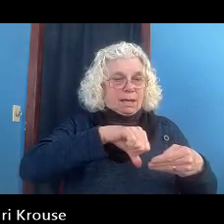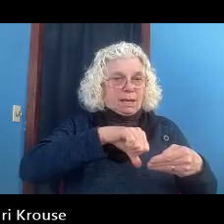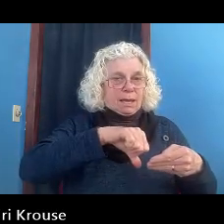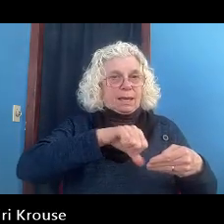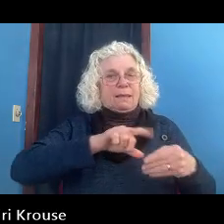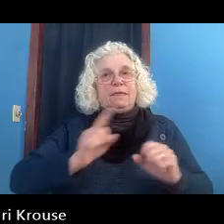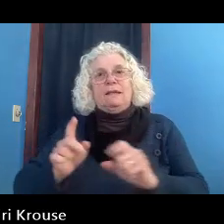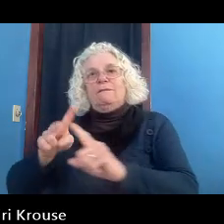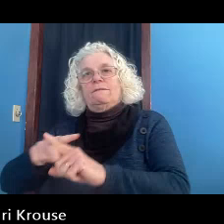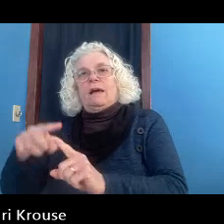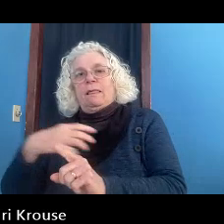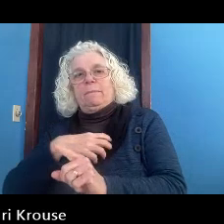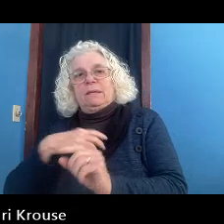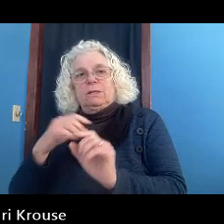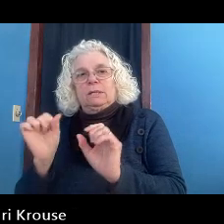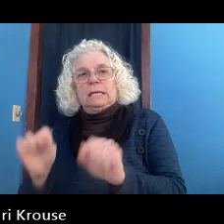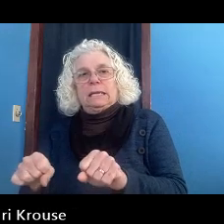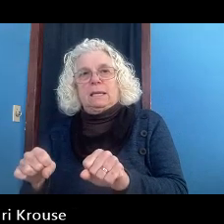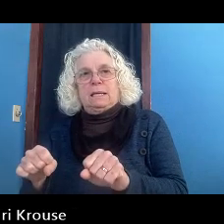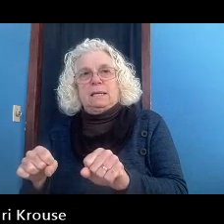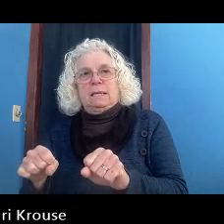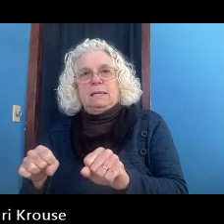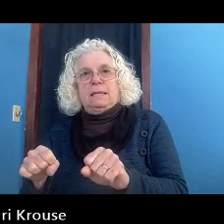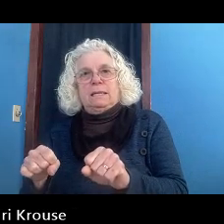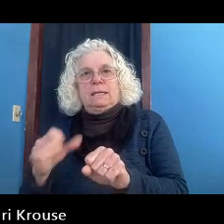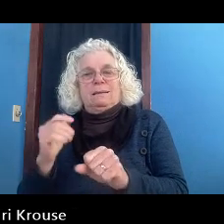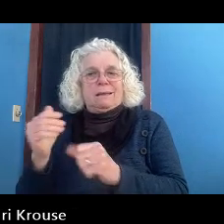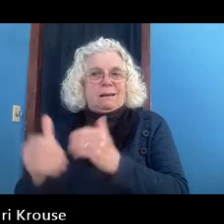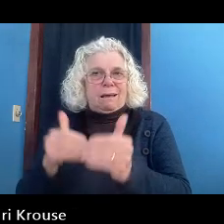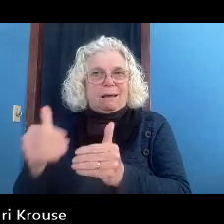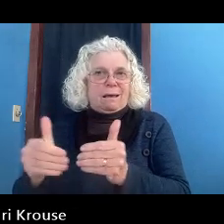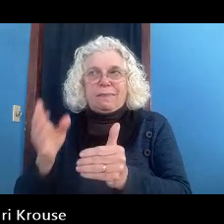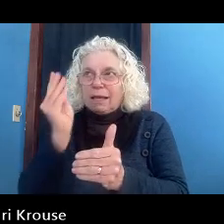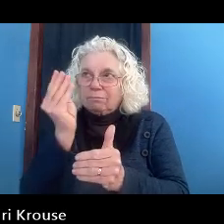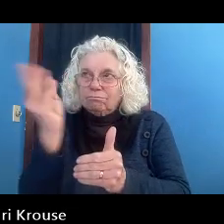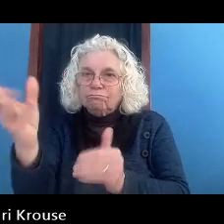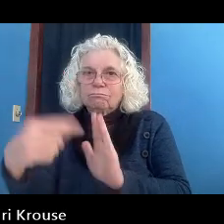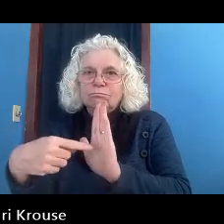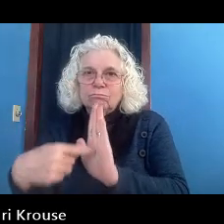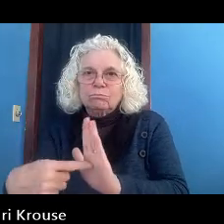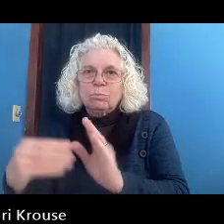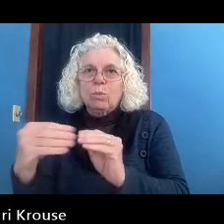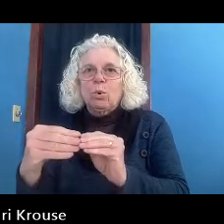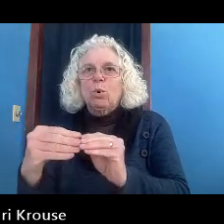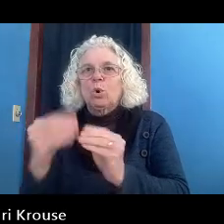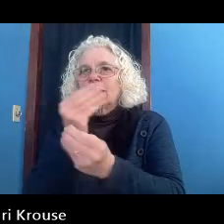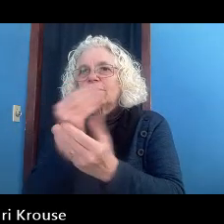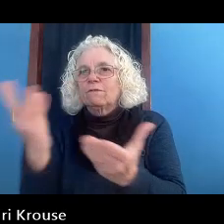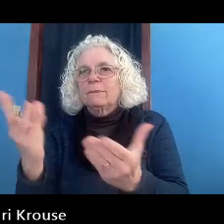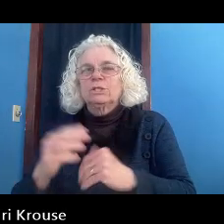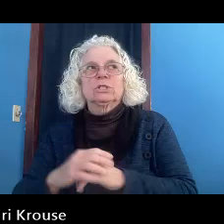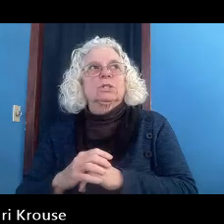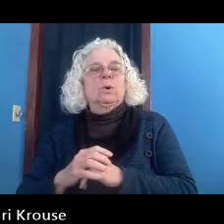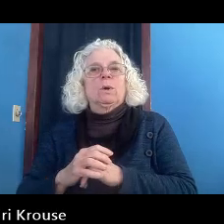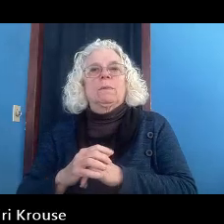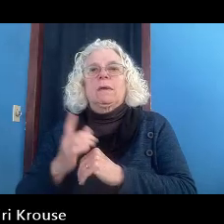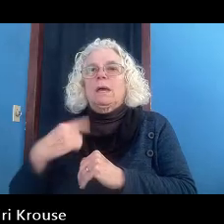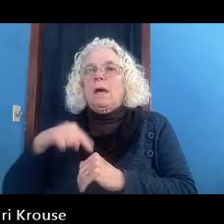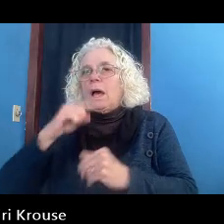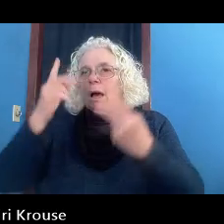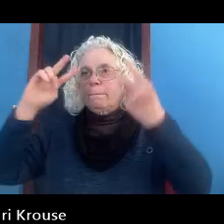appeal. And this process gives, them to present any additional information or clarify any misgiving or misunderstandings that might